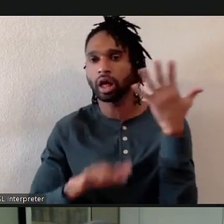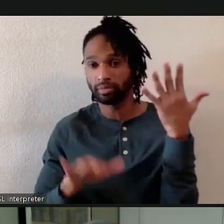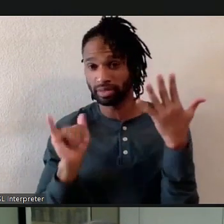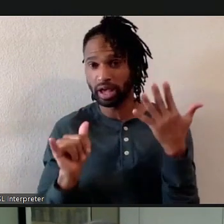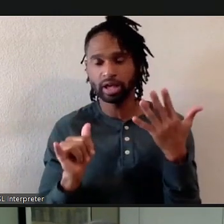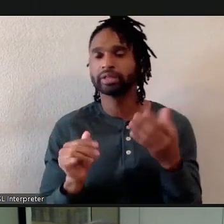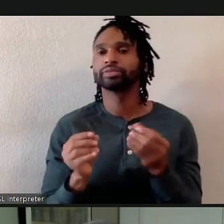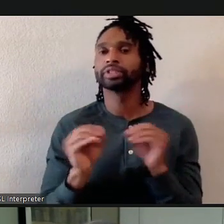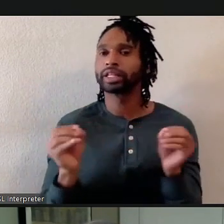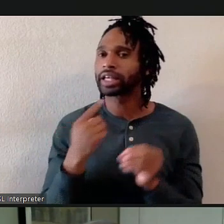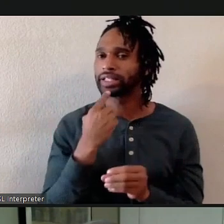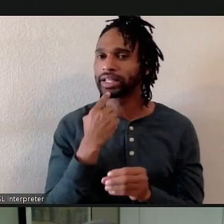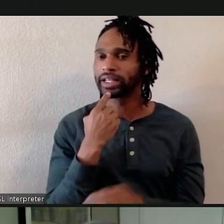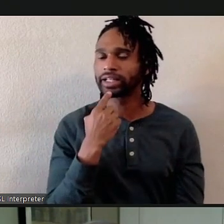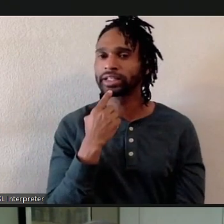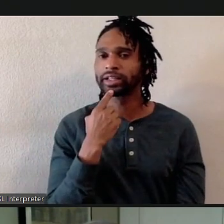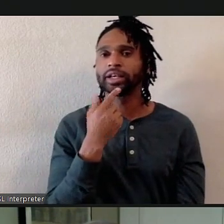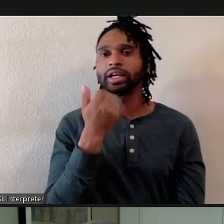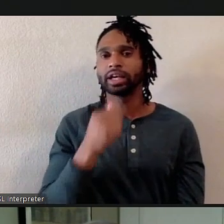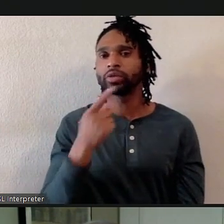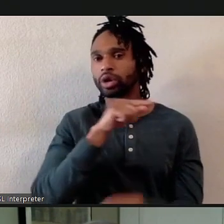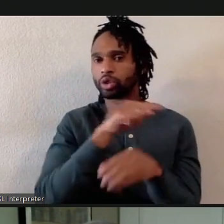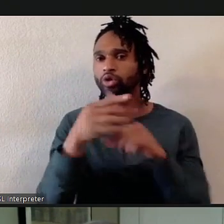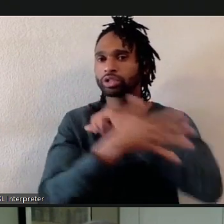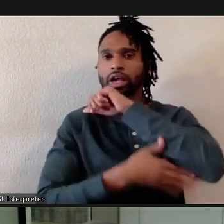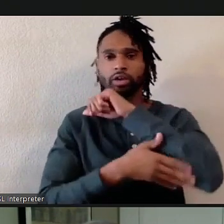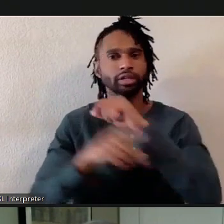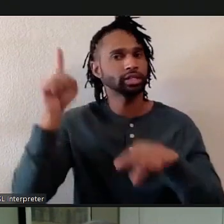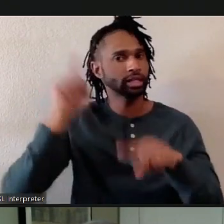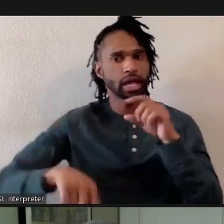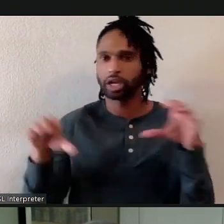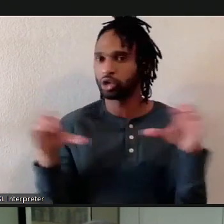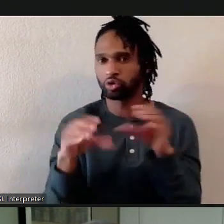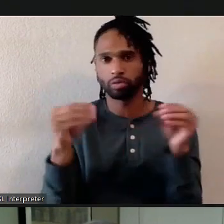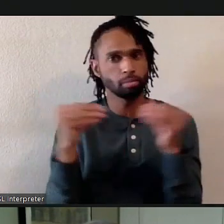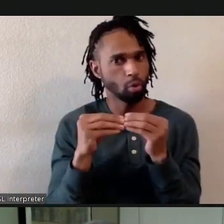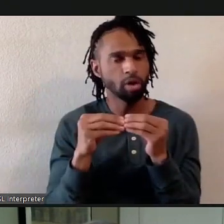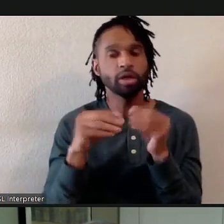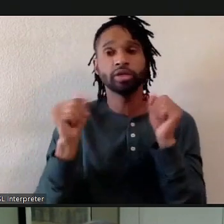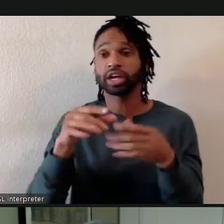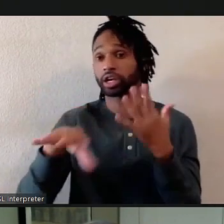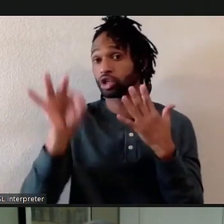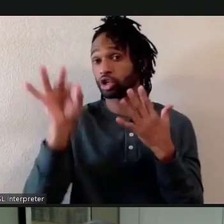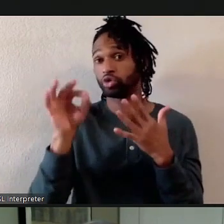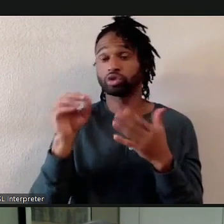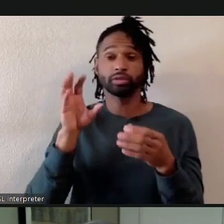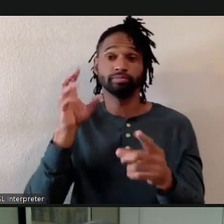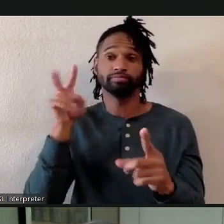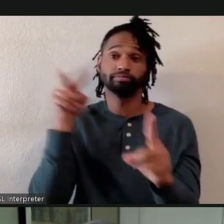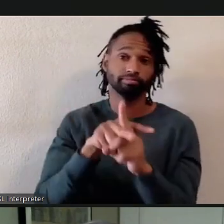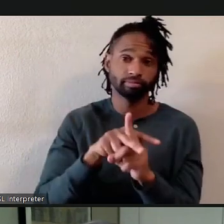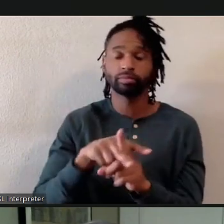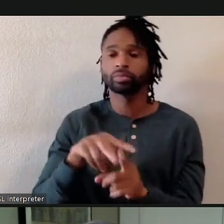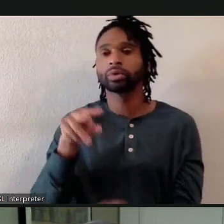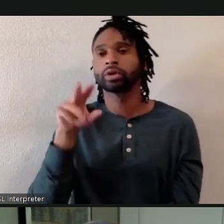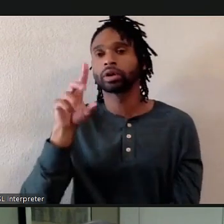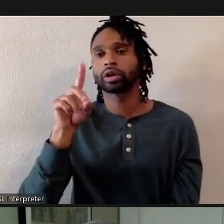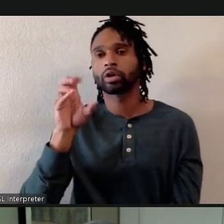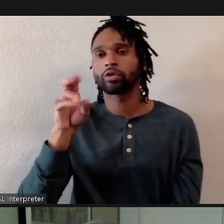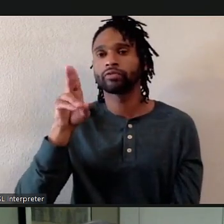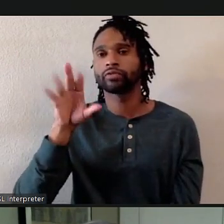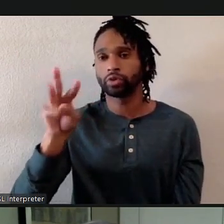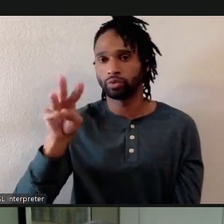that says any one of those counties can't do more. They could choose to put in a curfew. They could choose